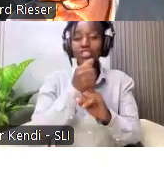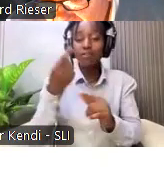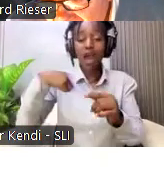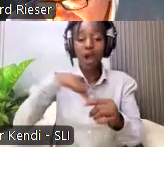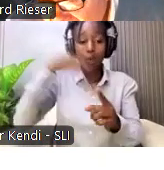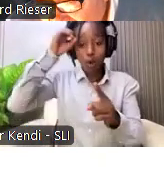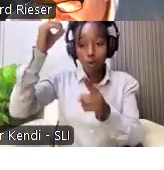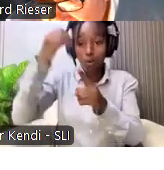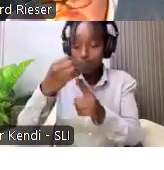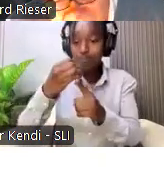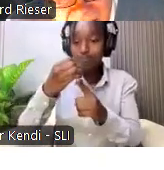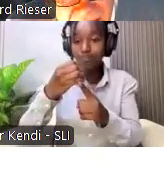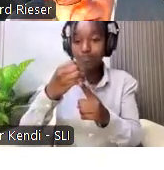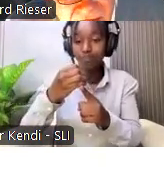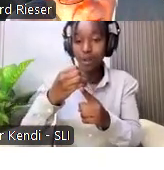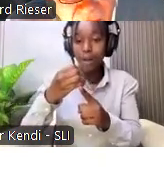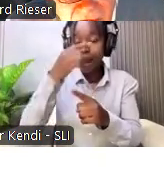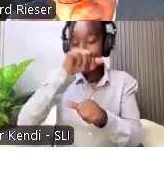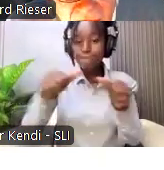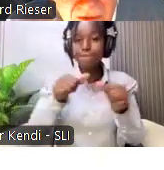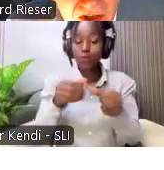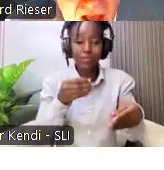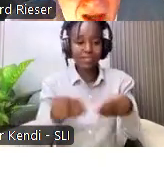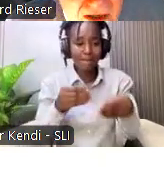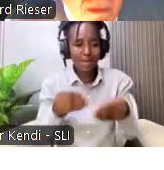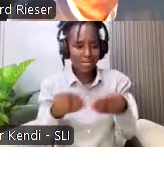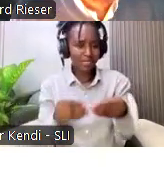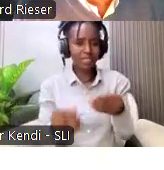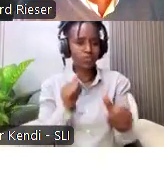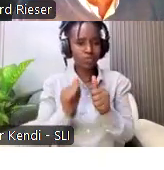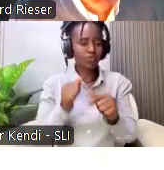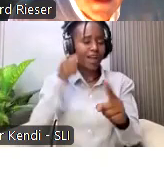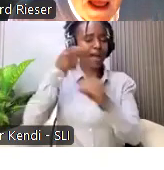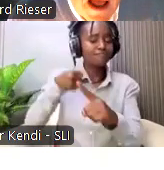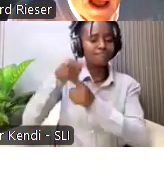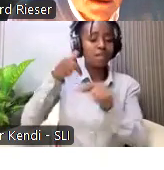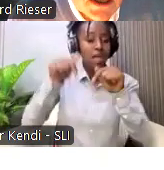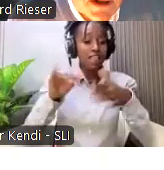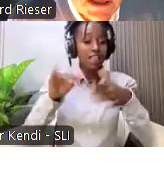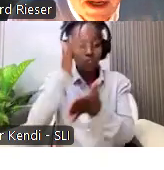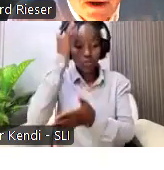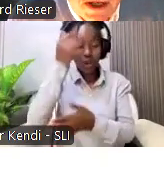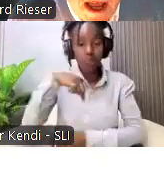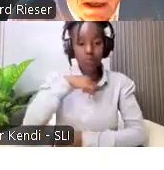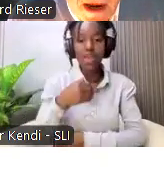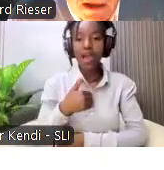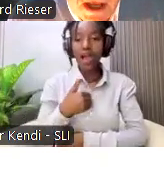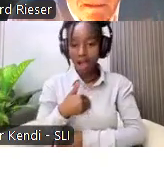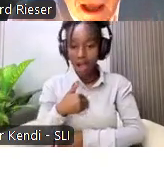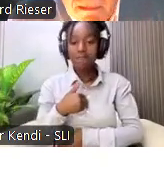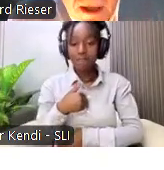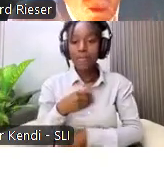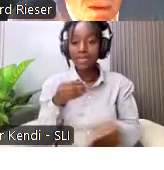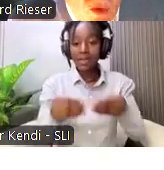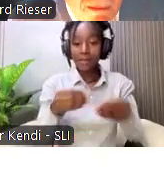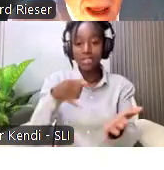regard to disability across the Commonwealth. And so we've decided to bring forward this Disability Inclusion Action Plan. Can we go